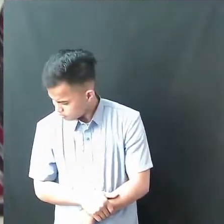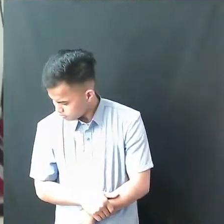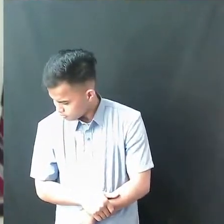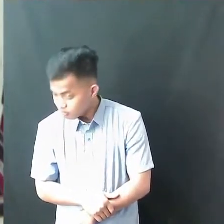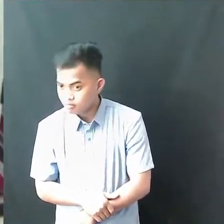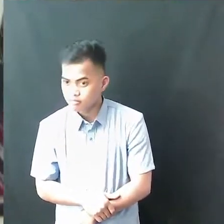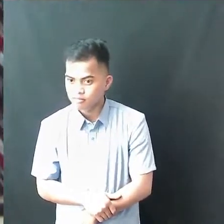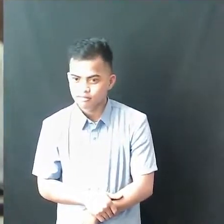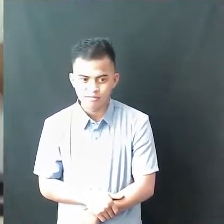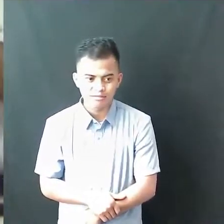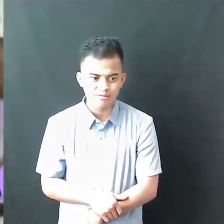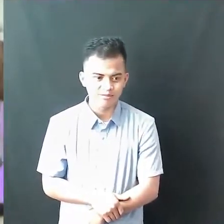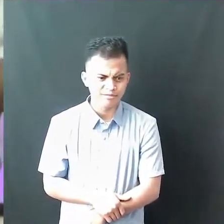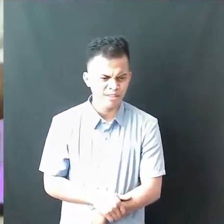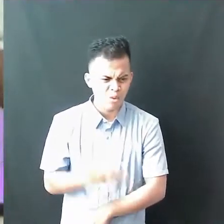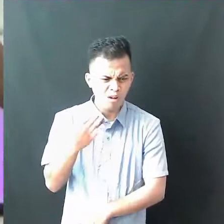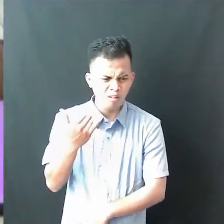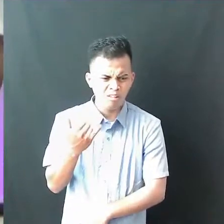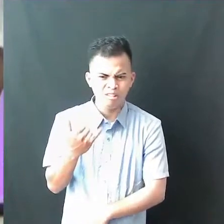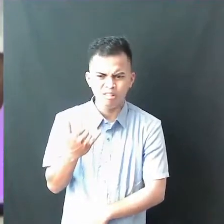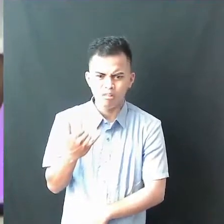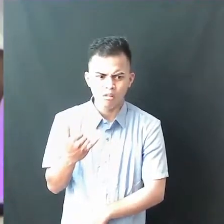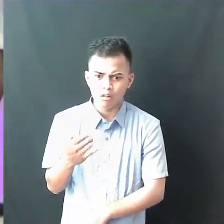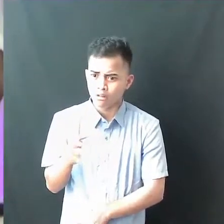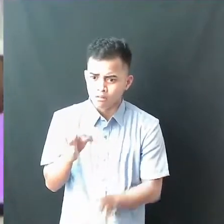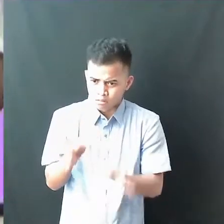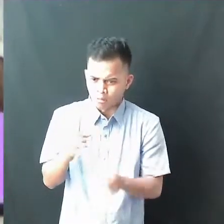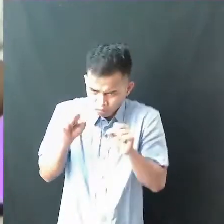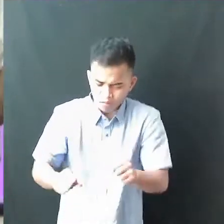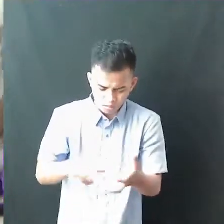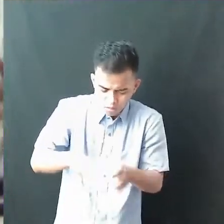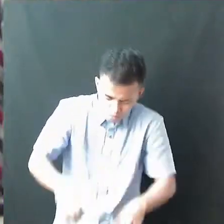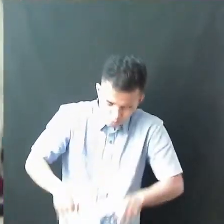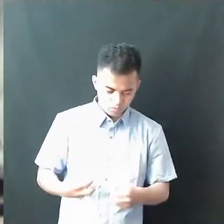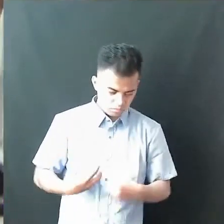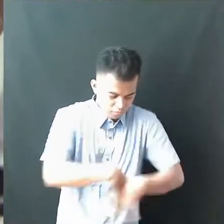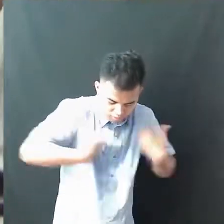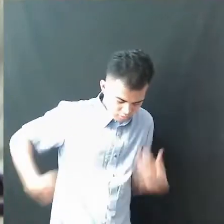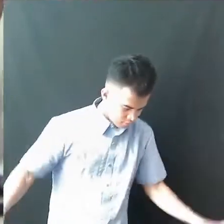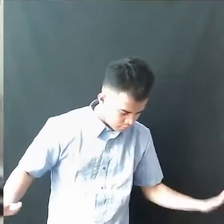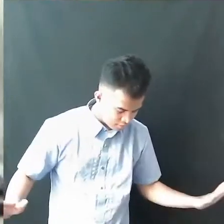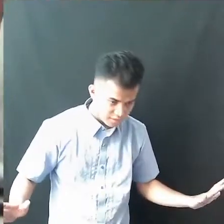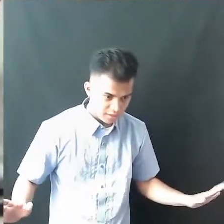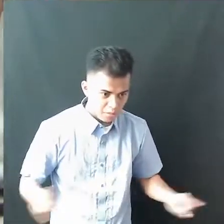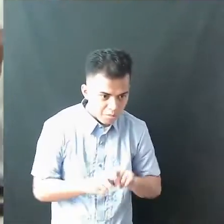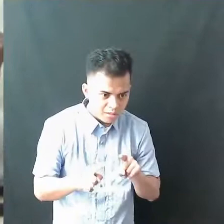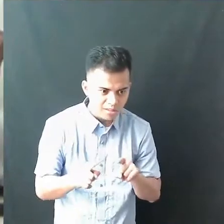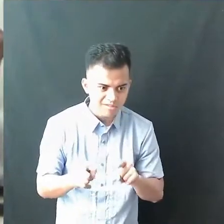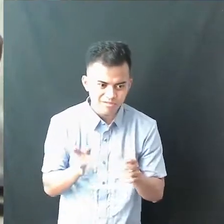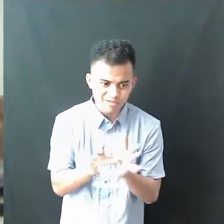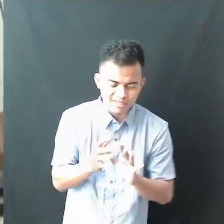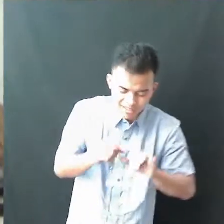time, and it might even be in today's Hebrew culture, when you are done with the